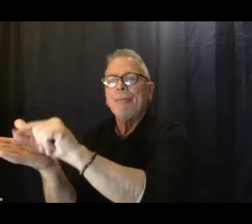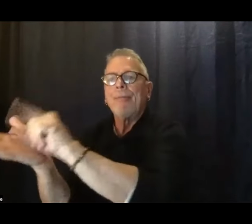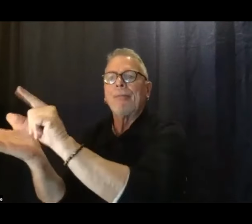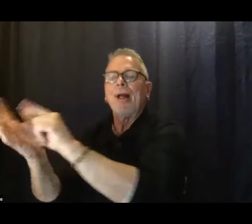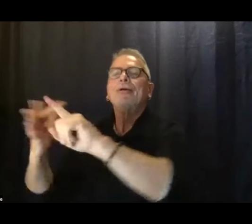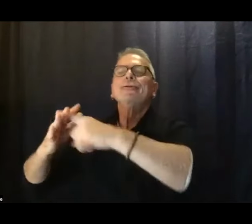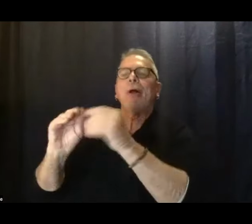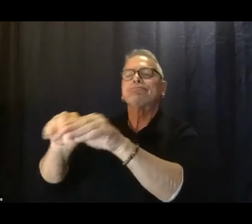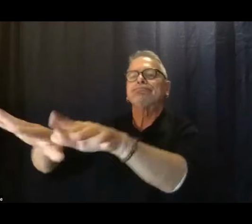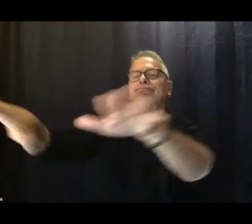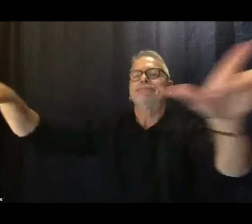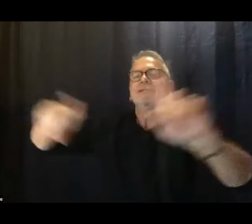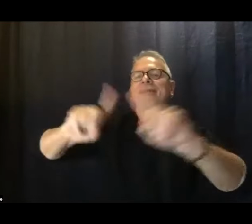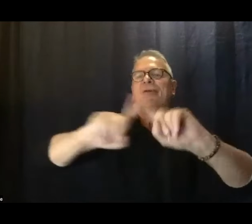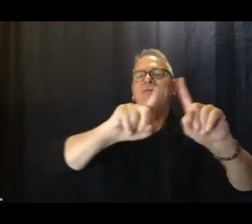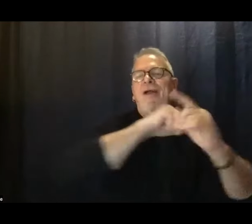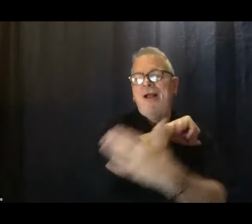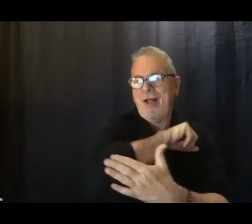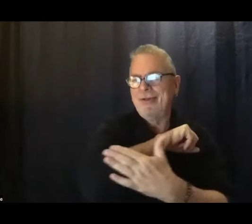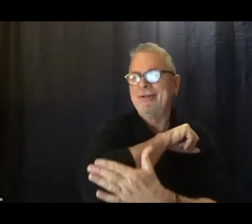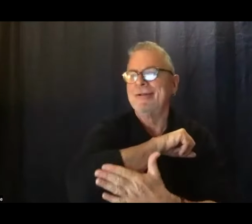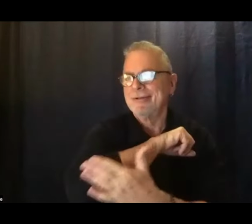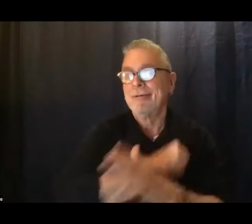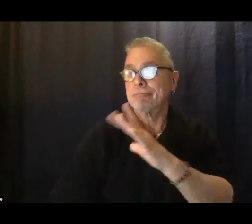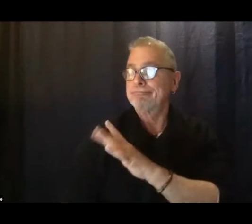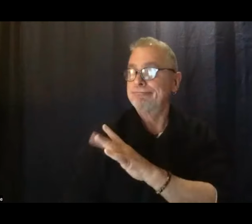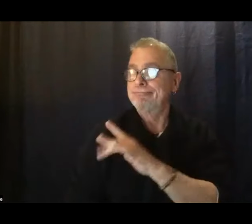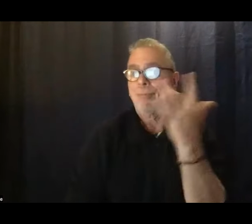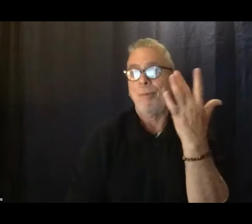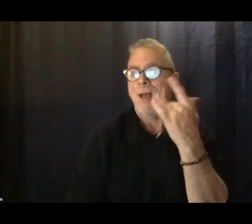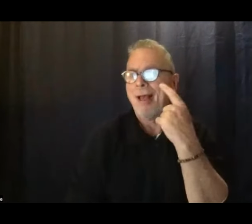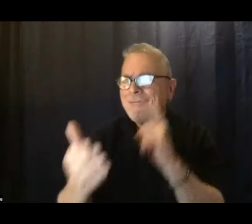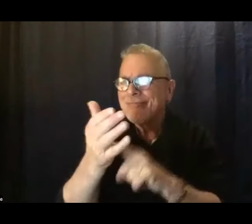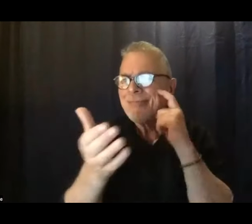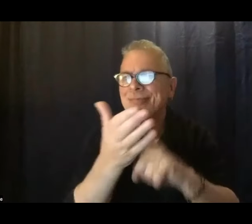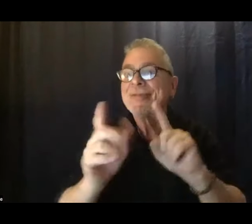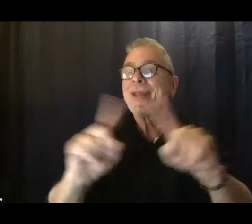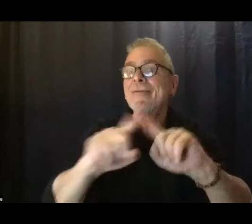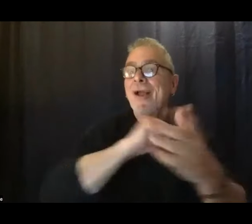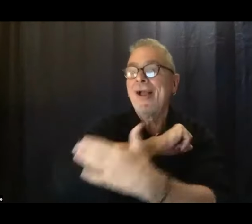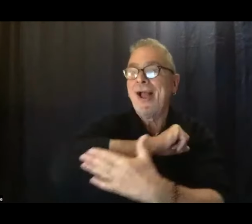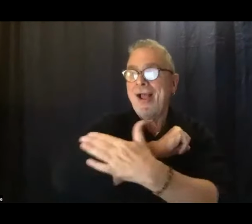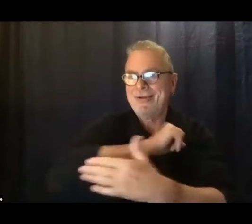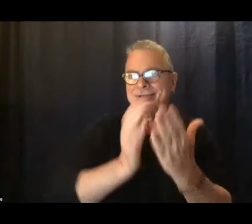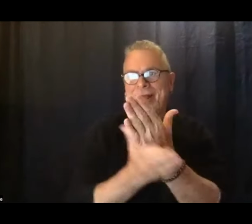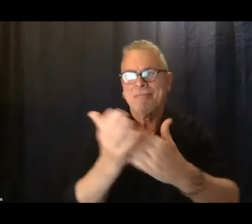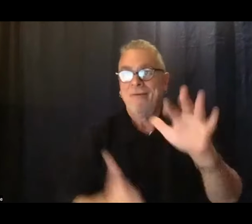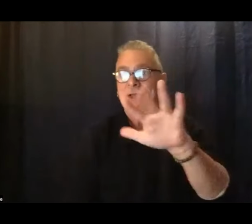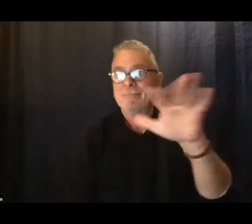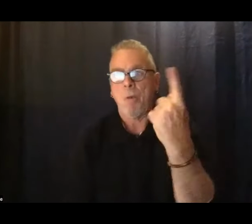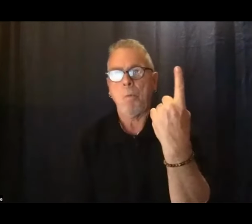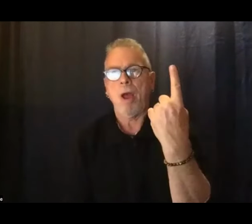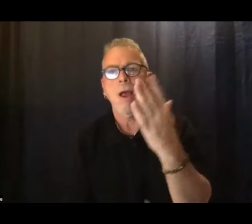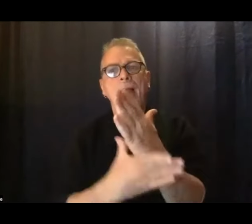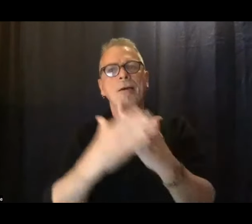This was the first time there was documented publication of any kind in regards to fingerspelling. And from there, other